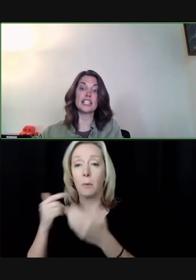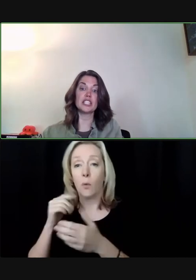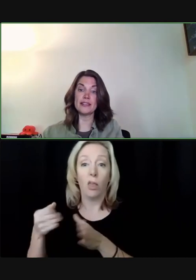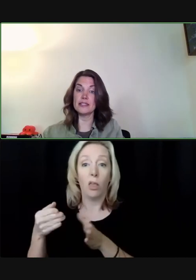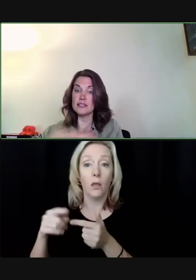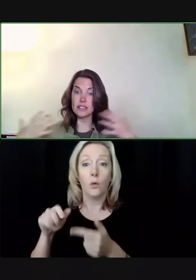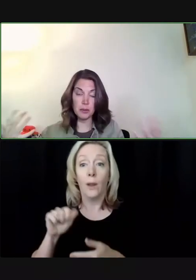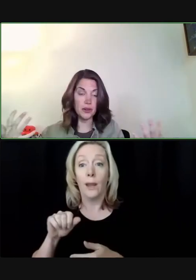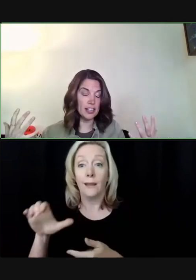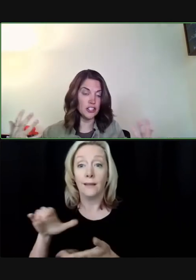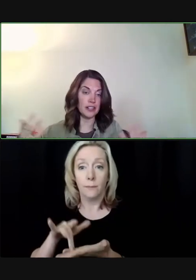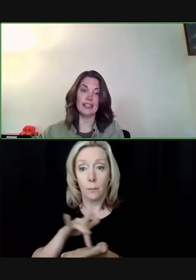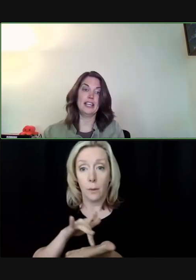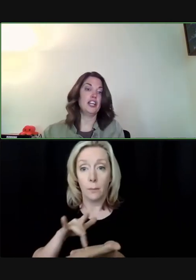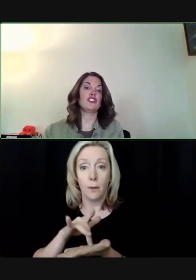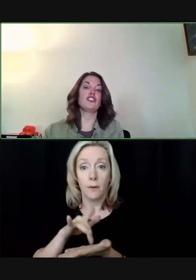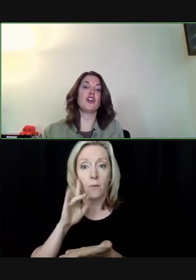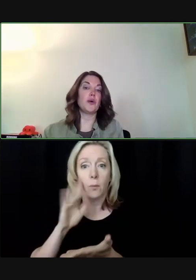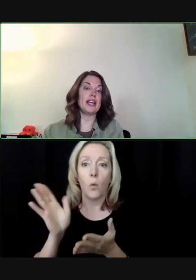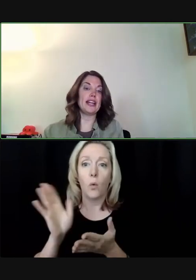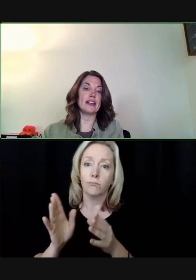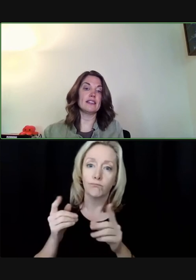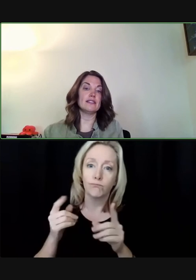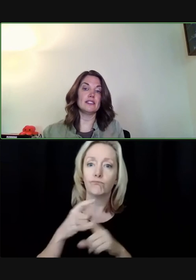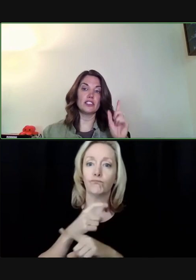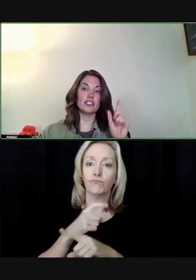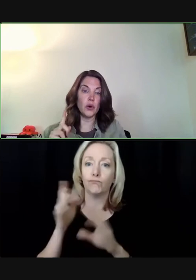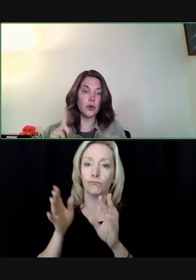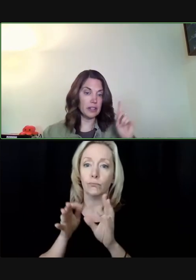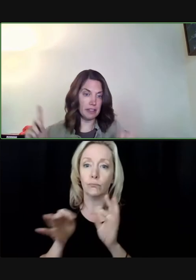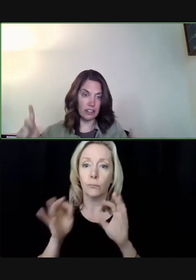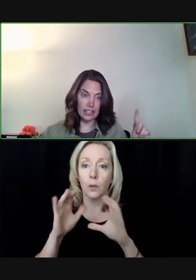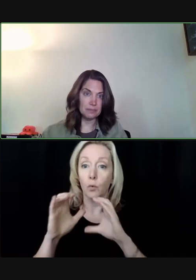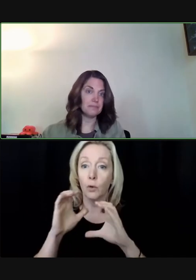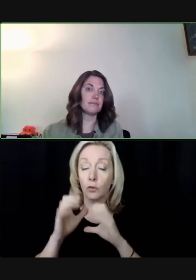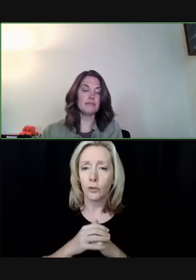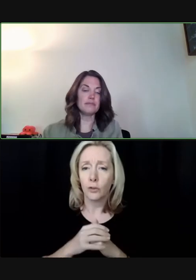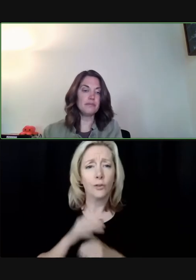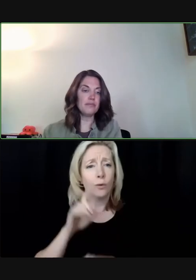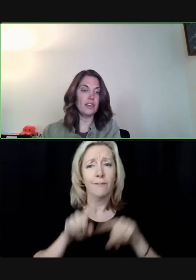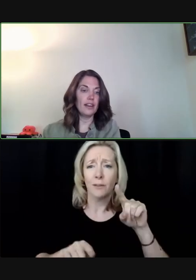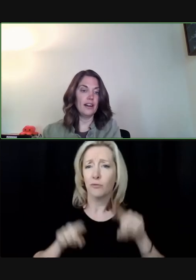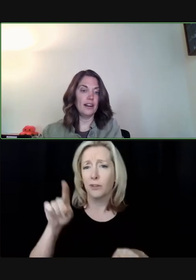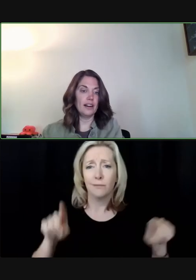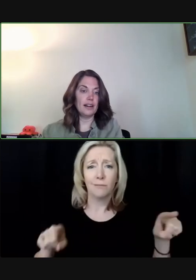for more expanded communication. So it can totally vary.